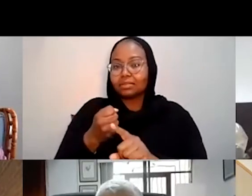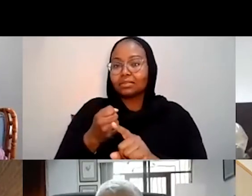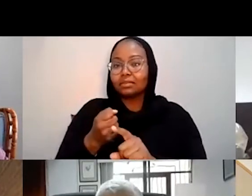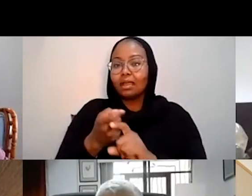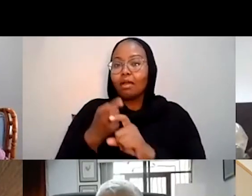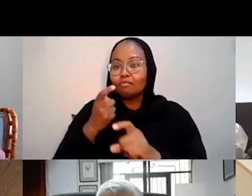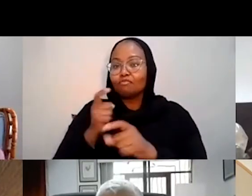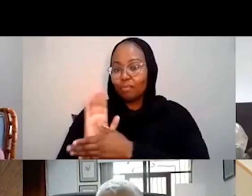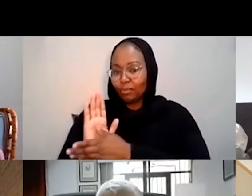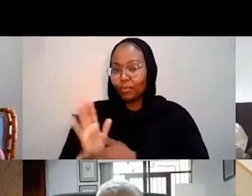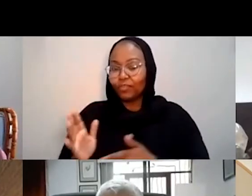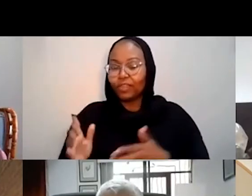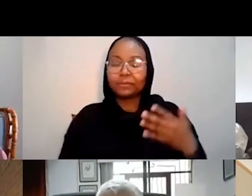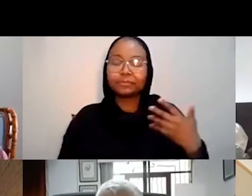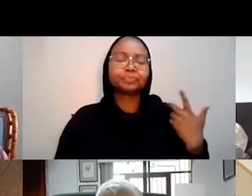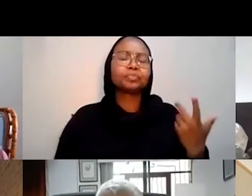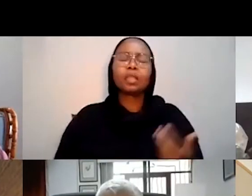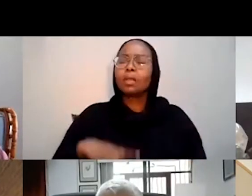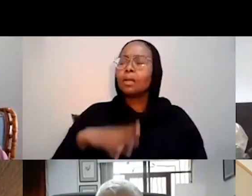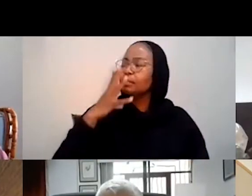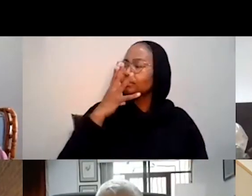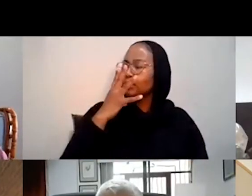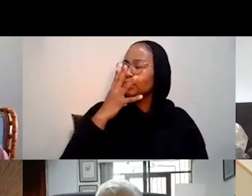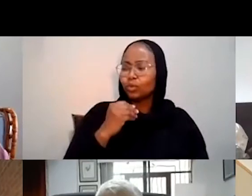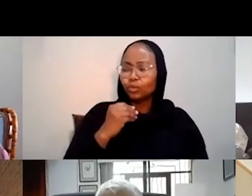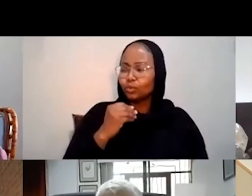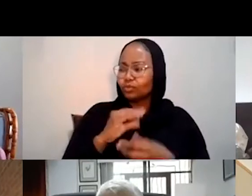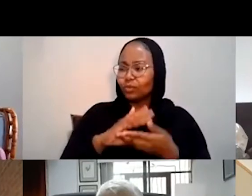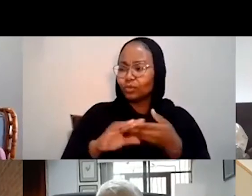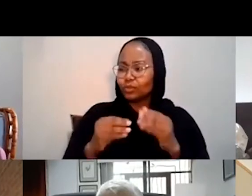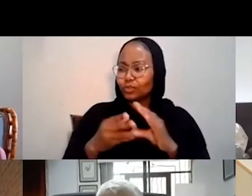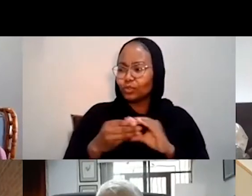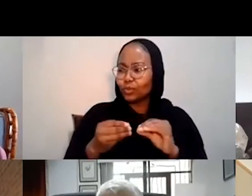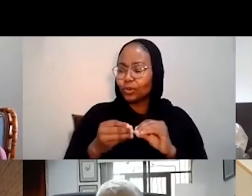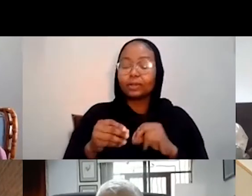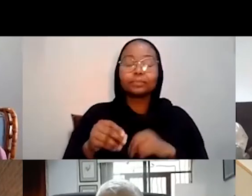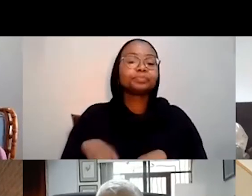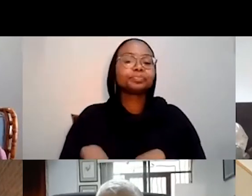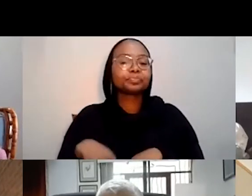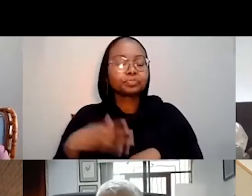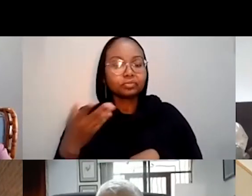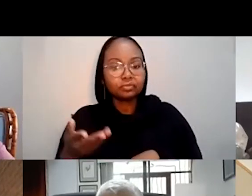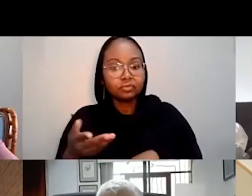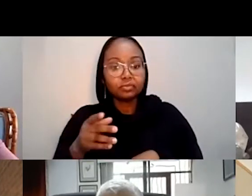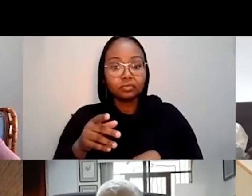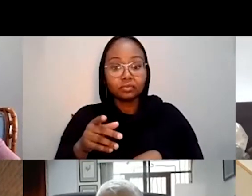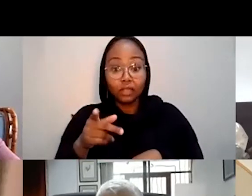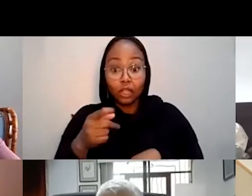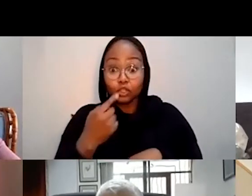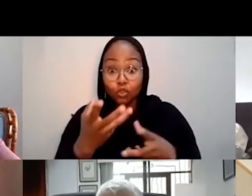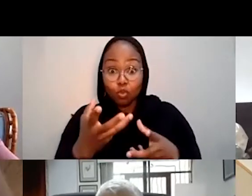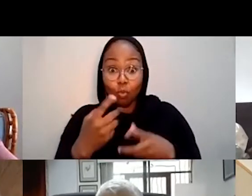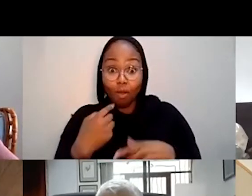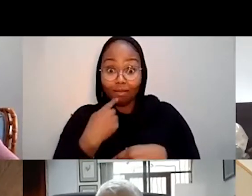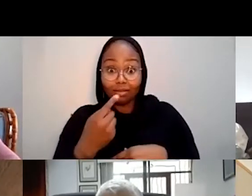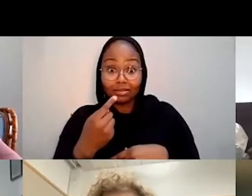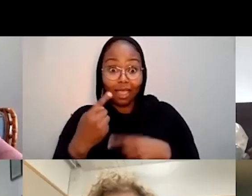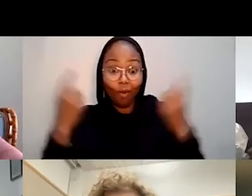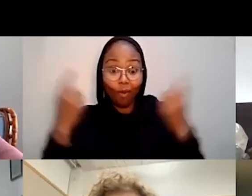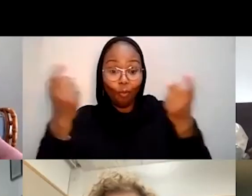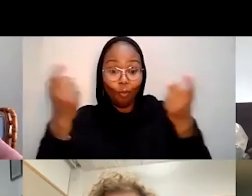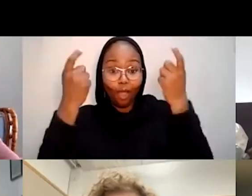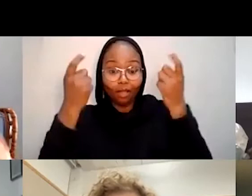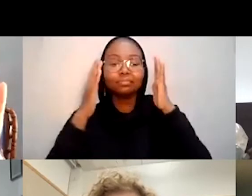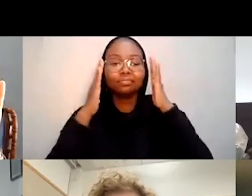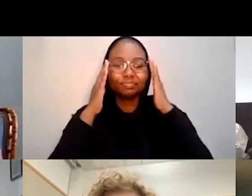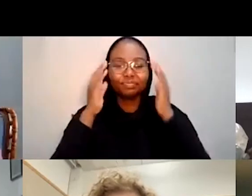Beautiful, beautiful stories. Kirsten, did you want to announce the winner? Yeah, definitely. So it looks like Kathy